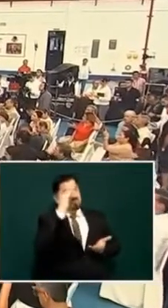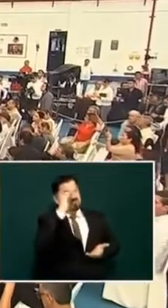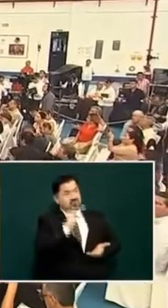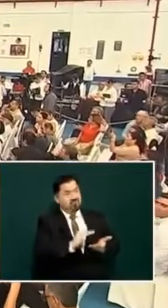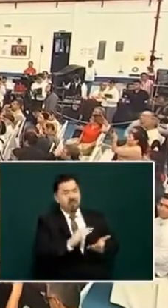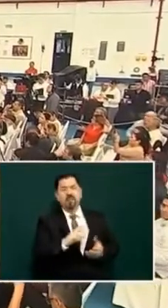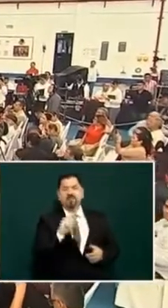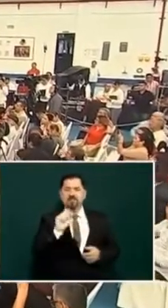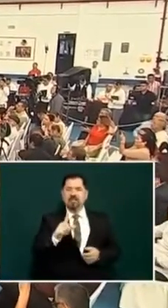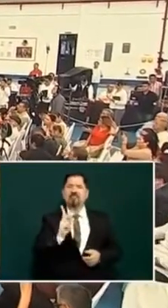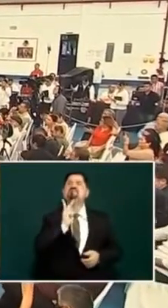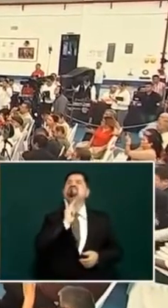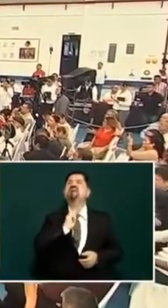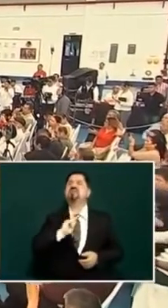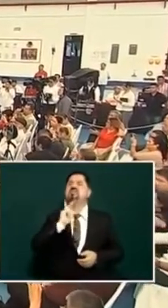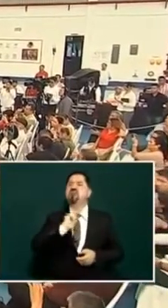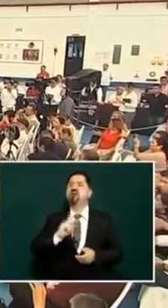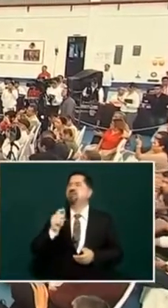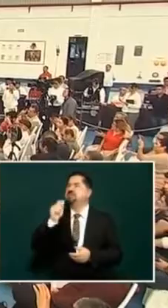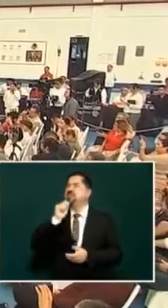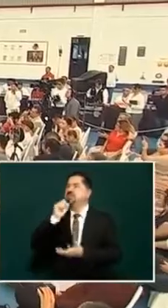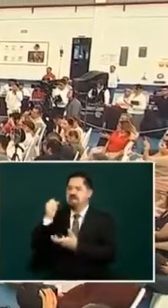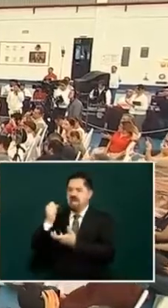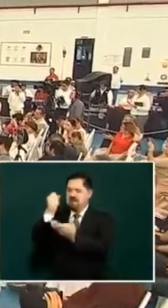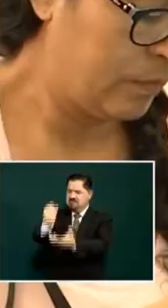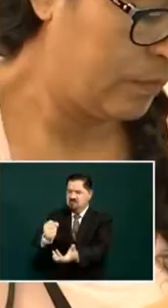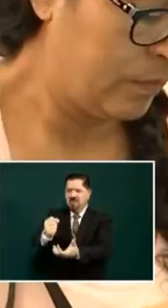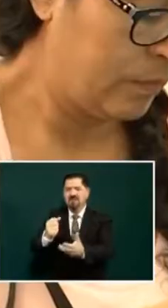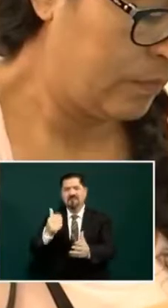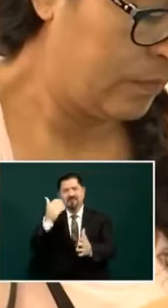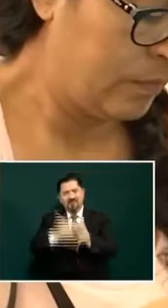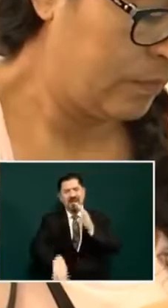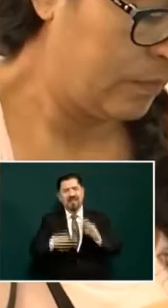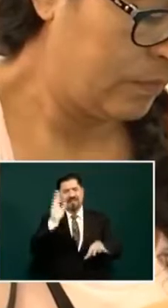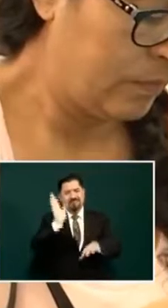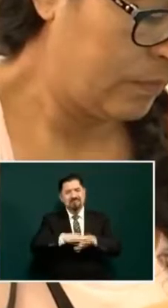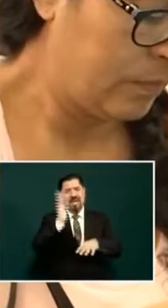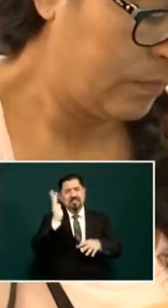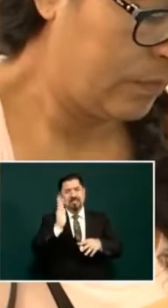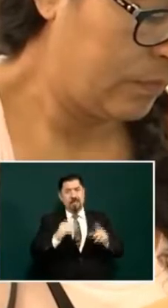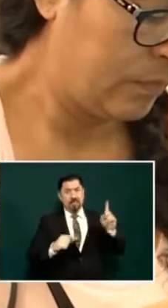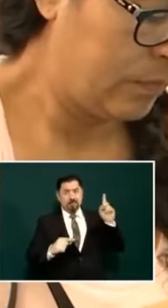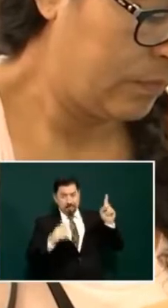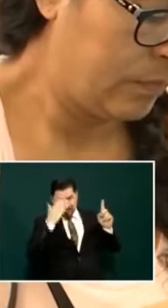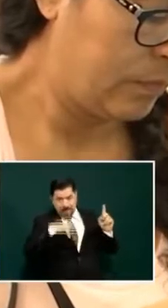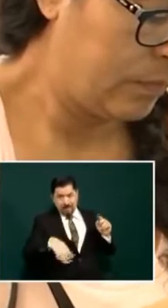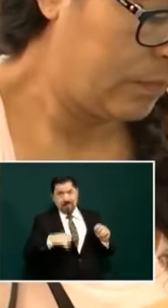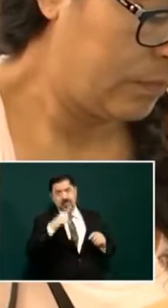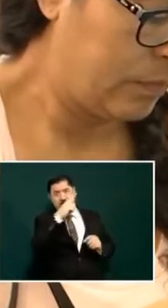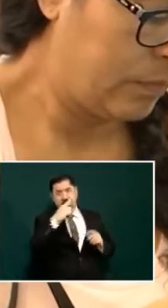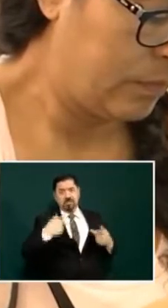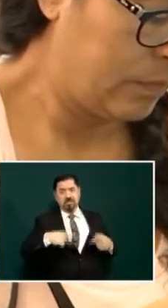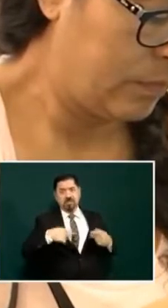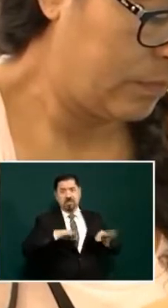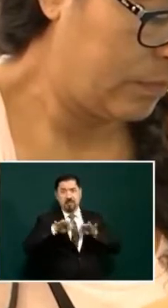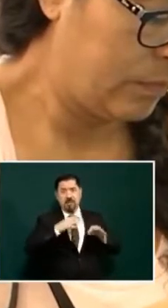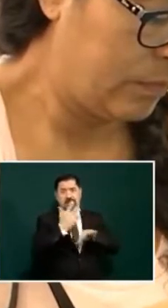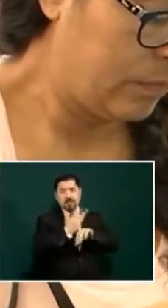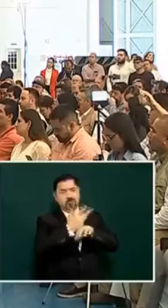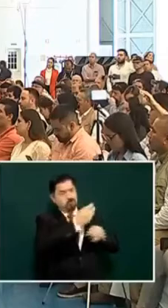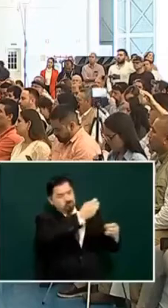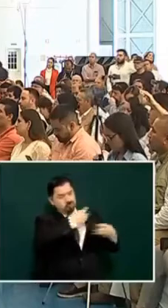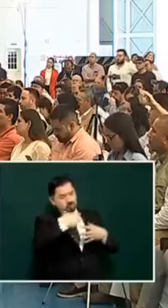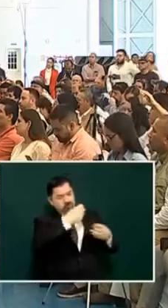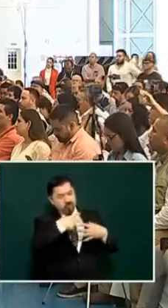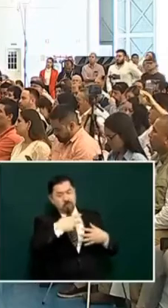money from that what if what would it be what if we didn't have